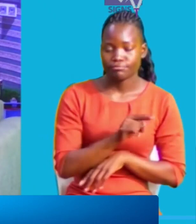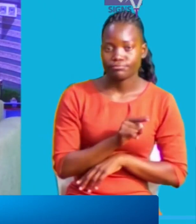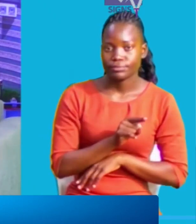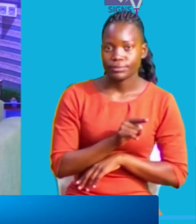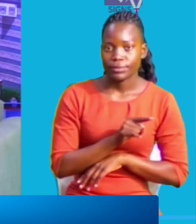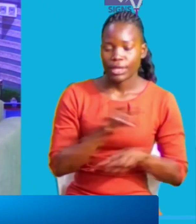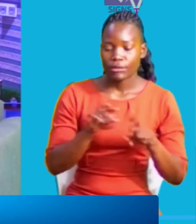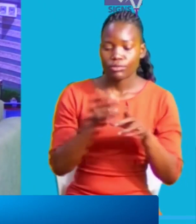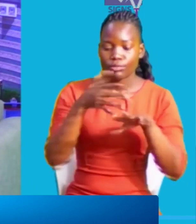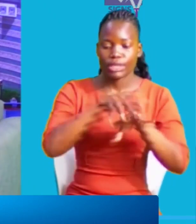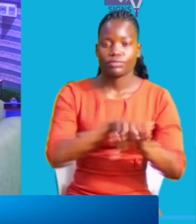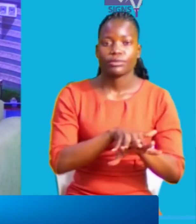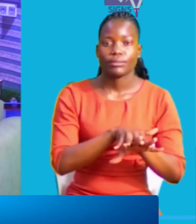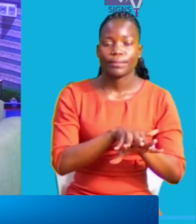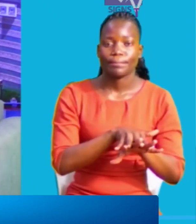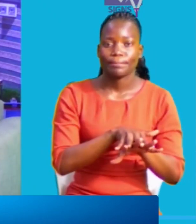and mainstreaming, yeah,